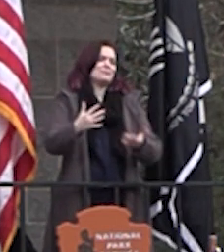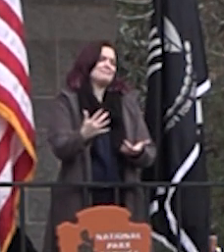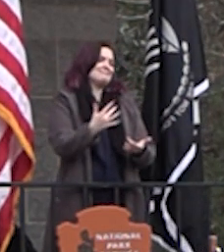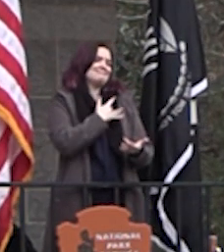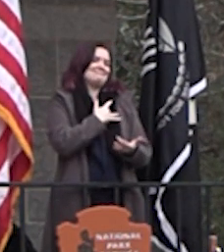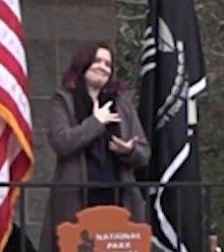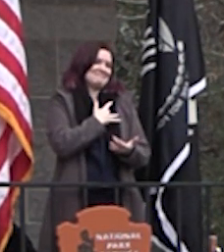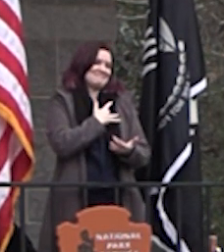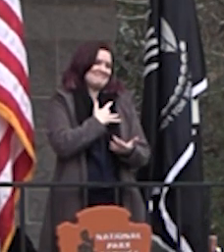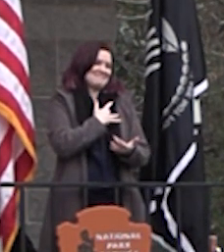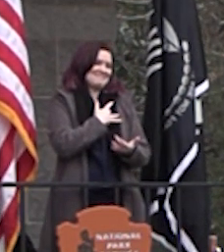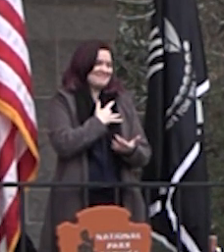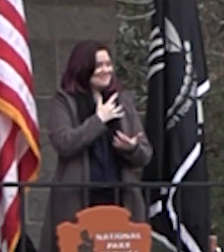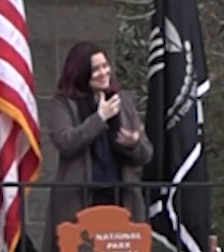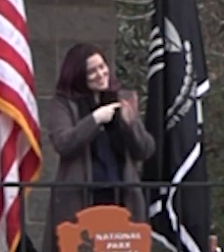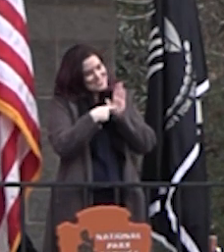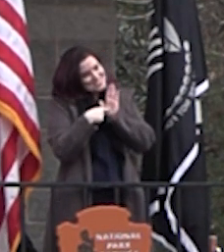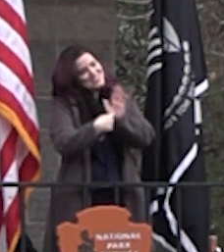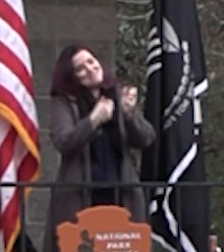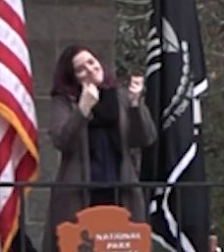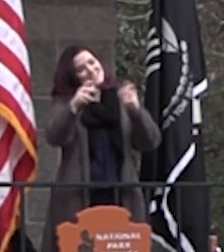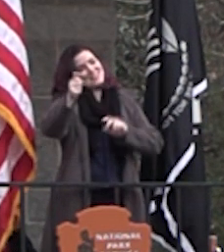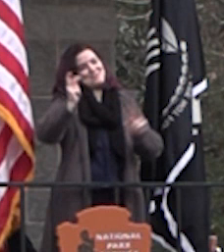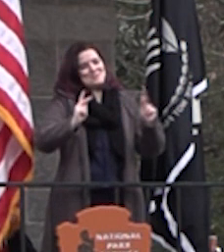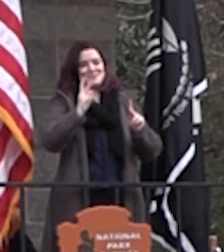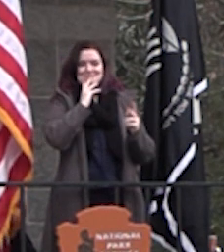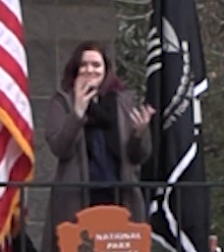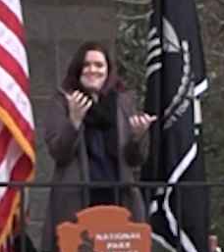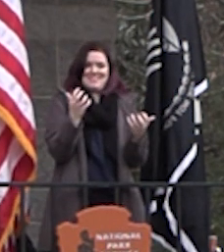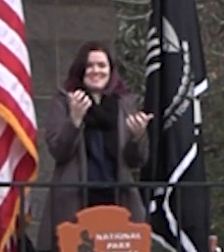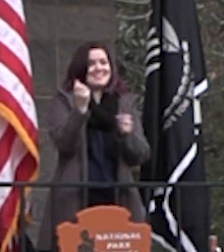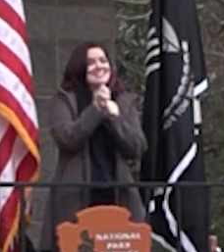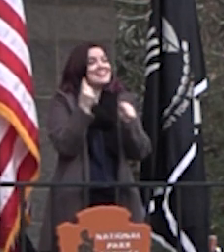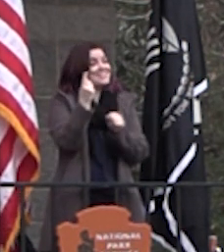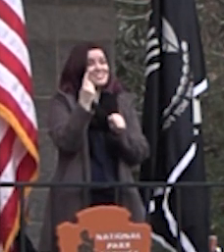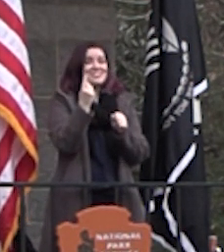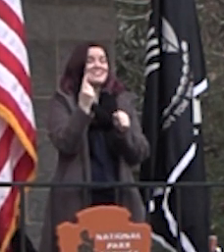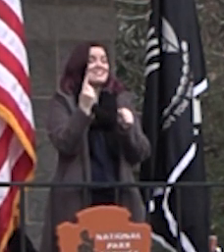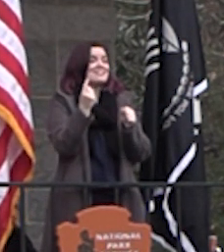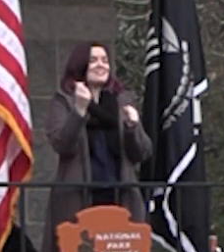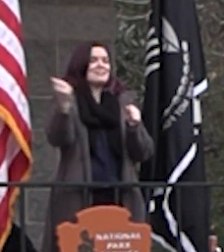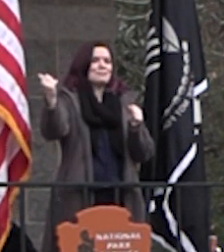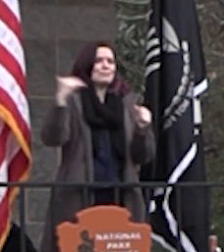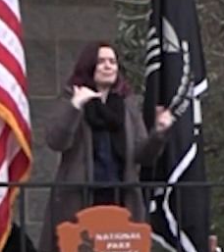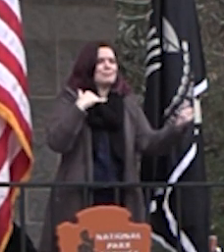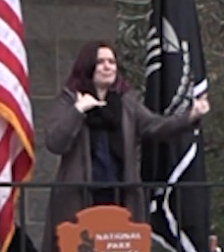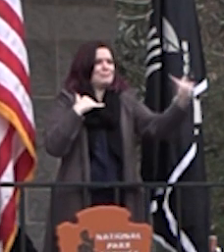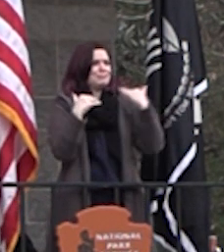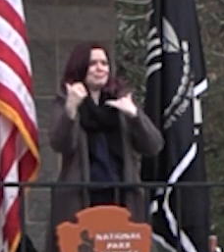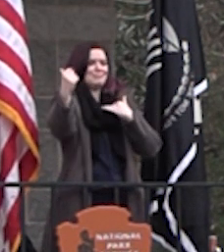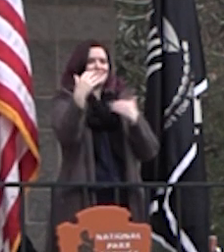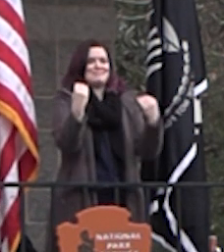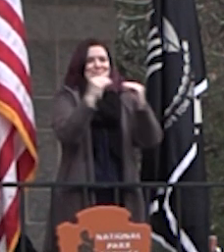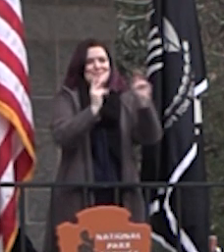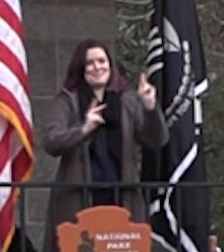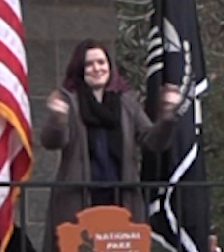you that you'll want to share with others. And next year, we'll see even more people here. Each